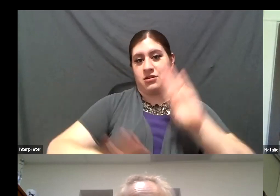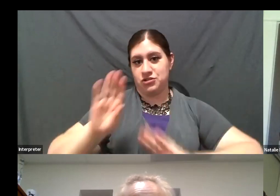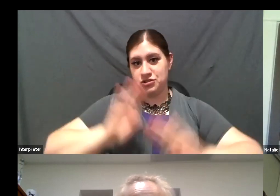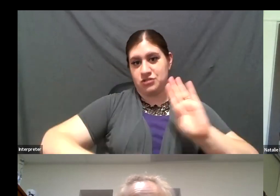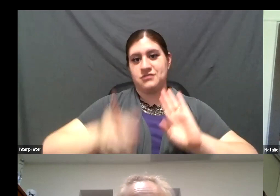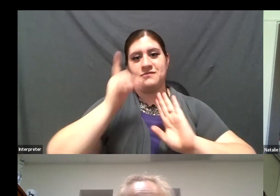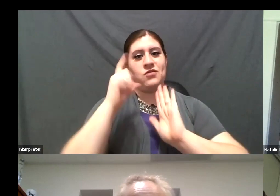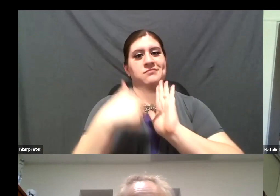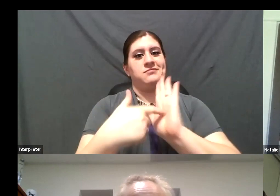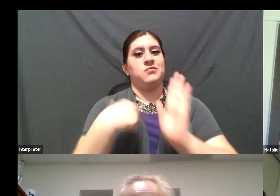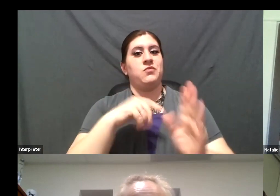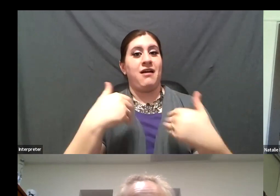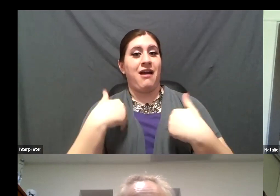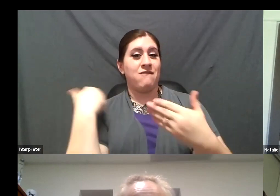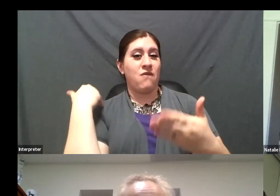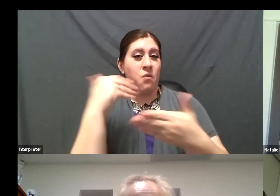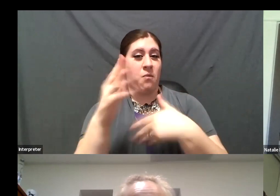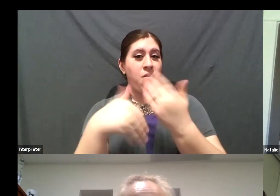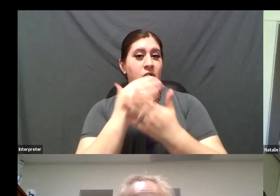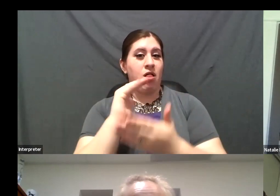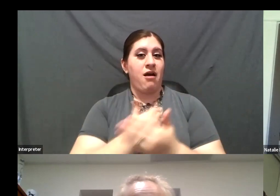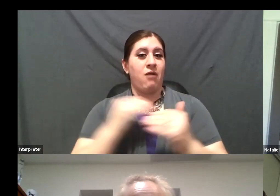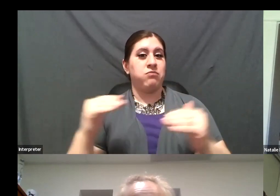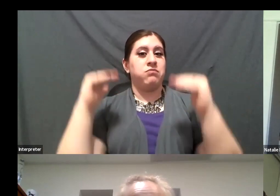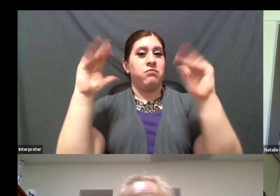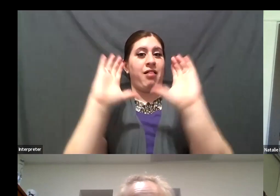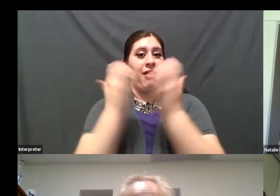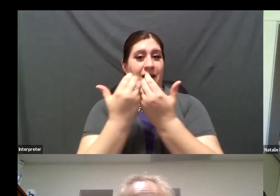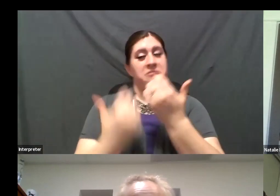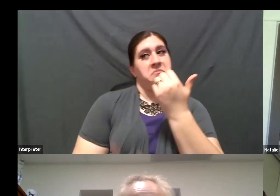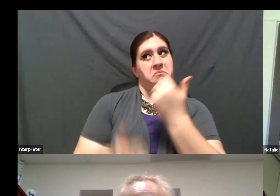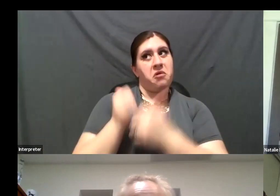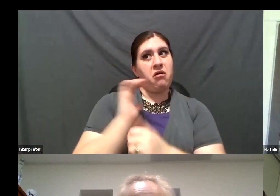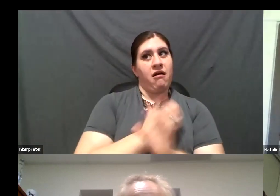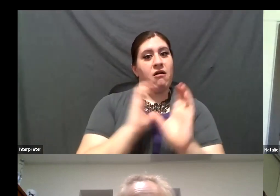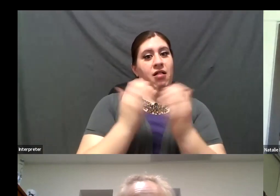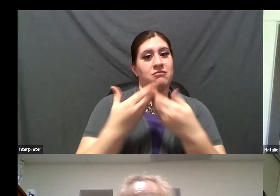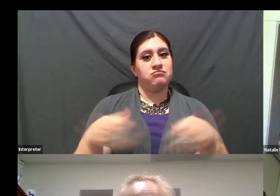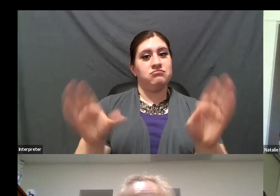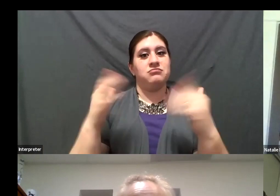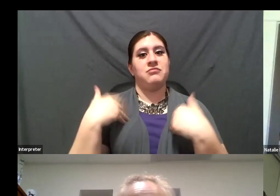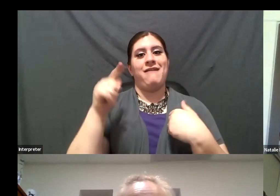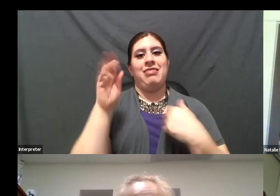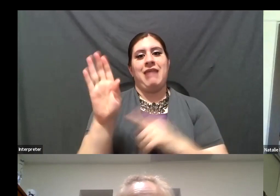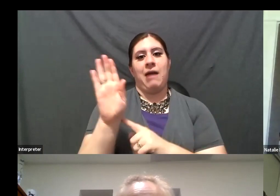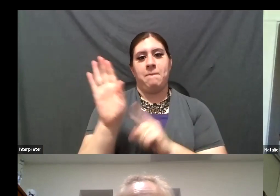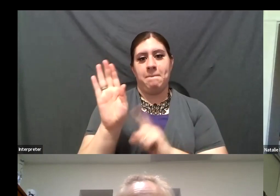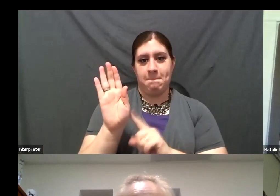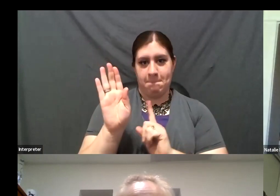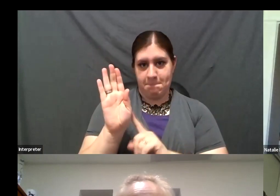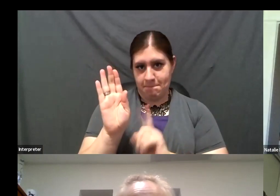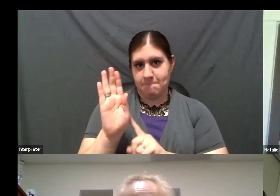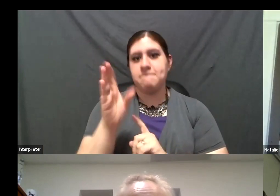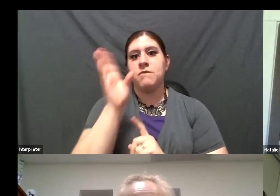for example, we have almost all of our upper division level courses, and most of our courses in general have labs with them, and they have